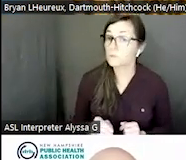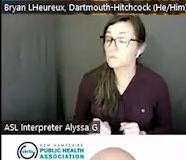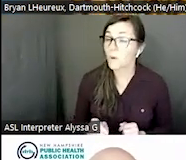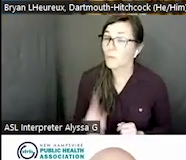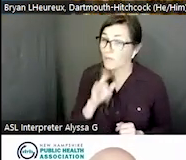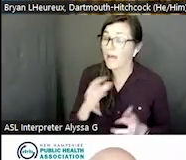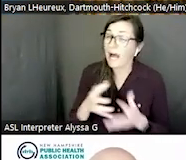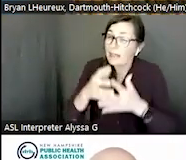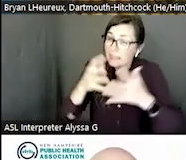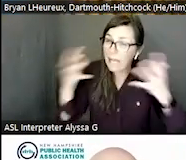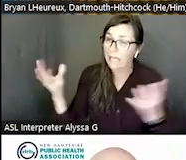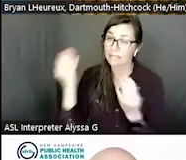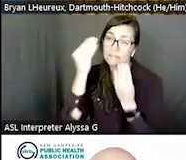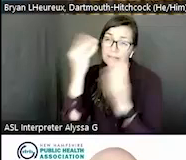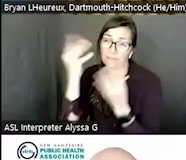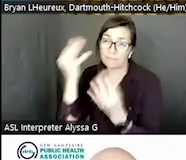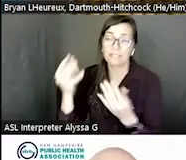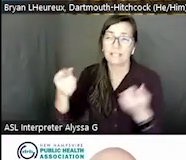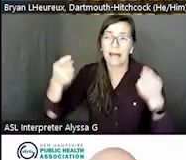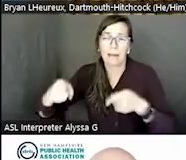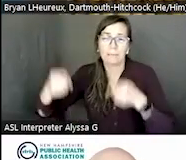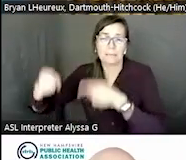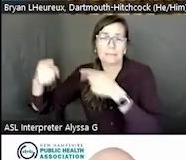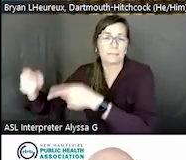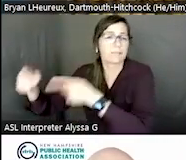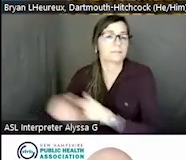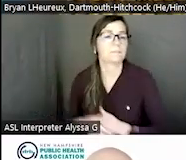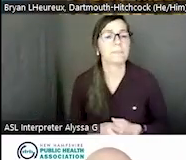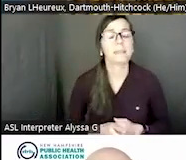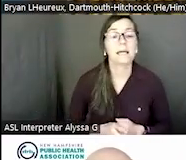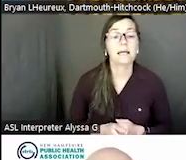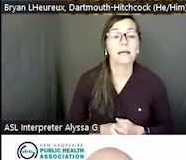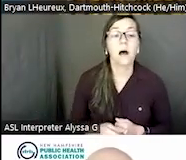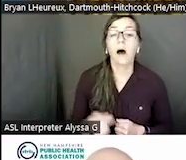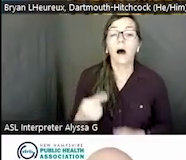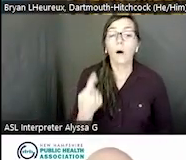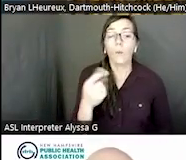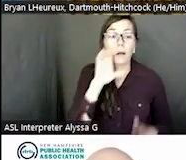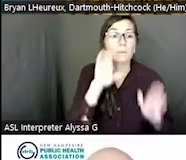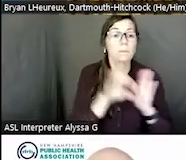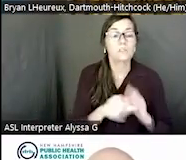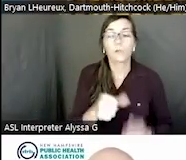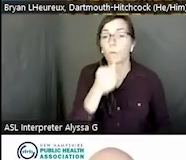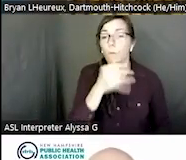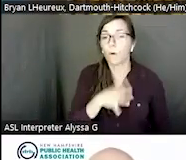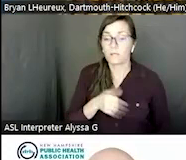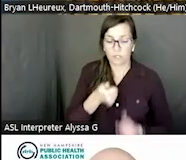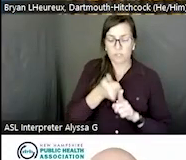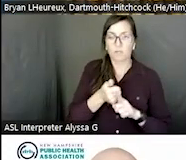graduation ceremony, which was healthy. And then finally, this lower right-hand corner, and there was a woman who represents organized religion. She's a